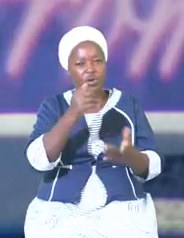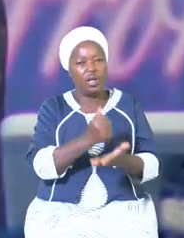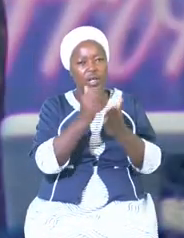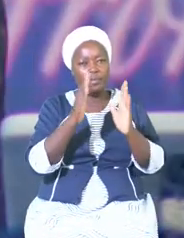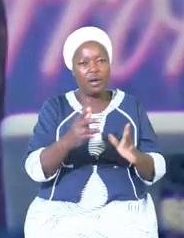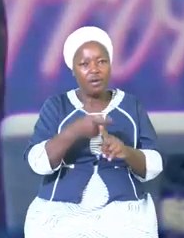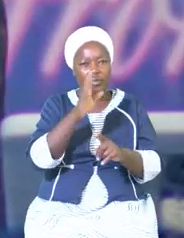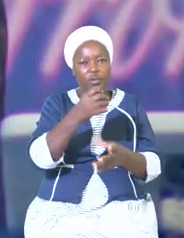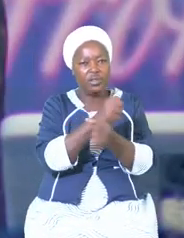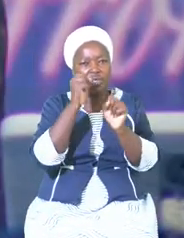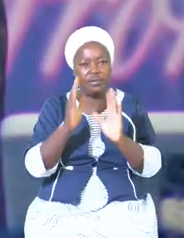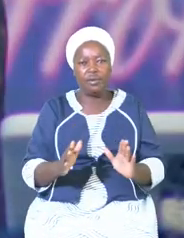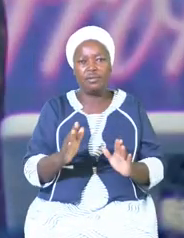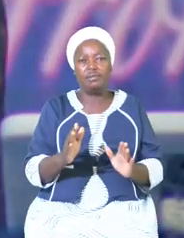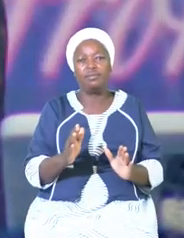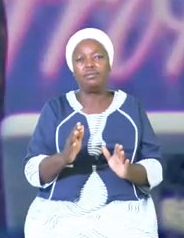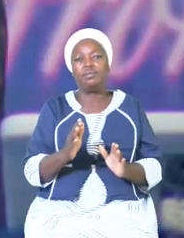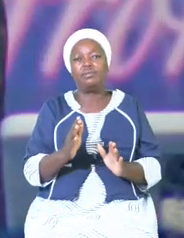savior.